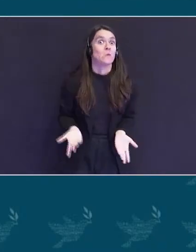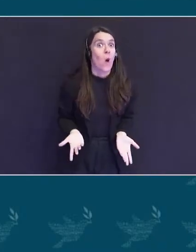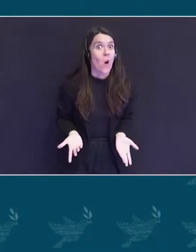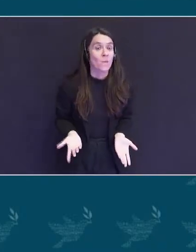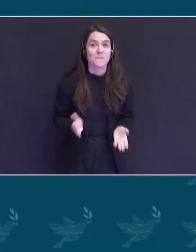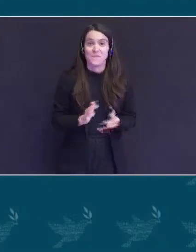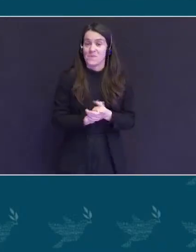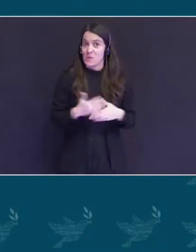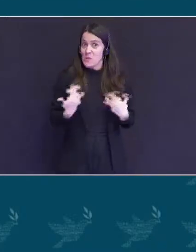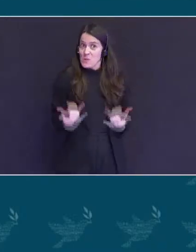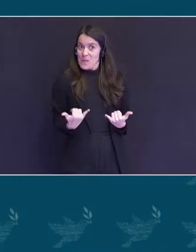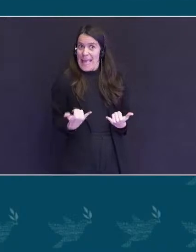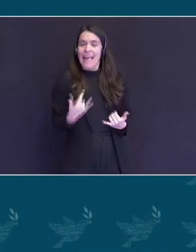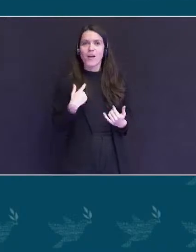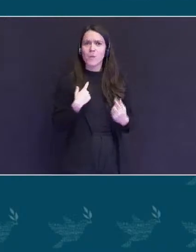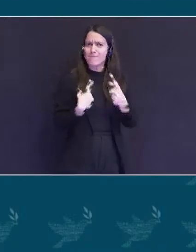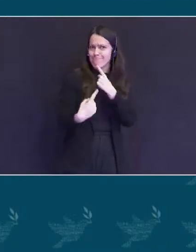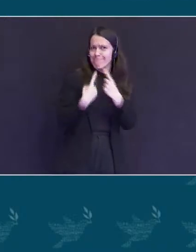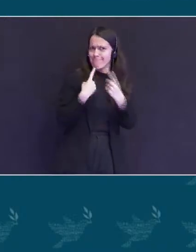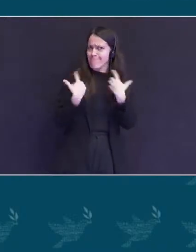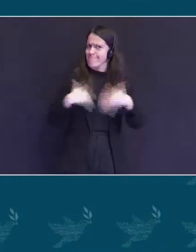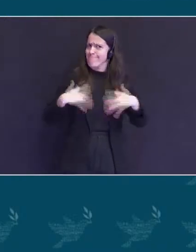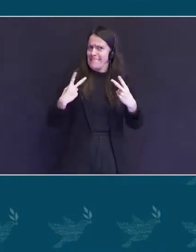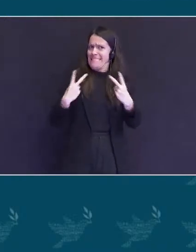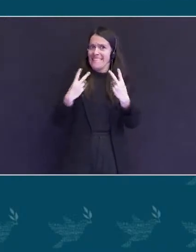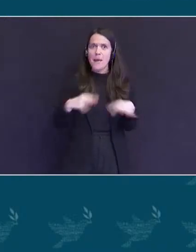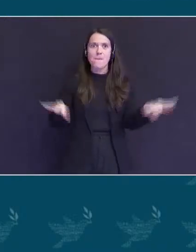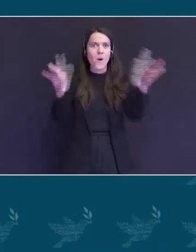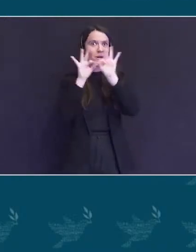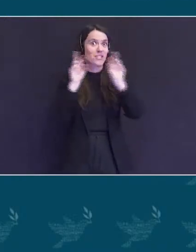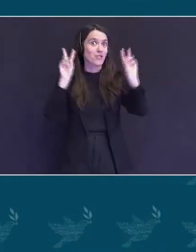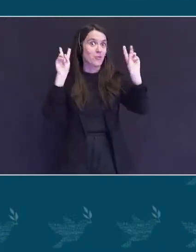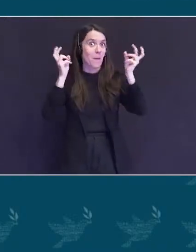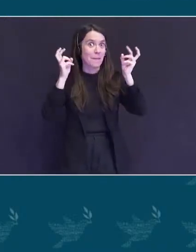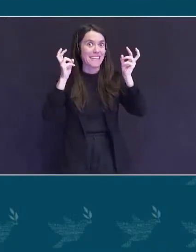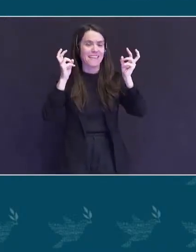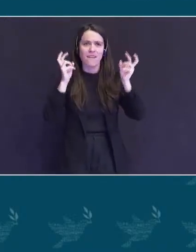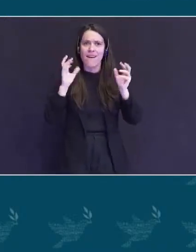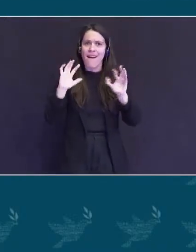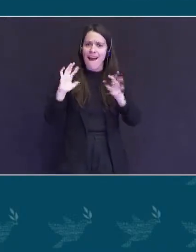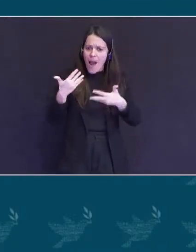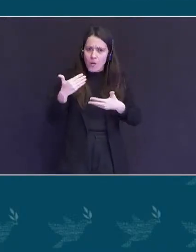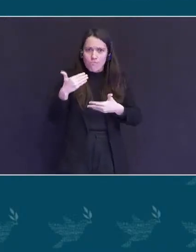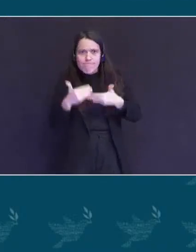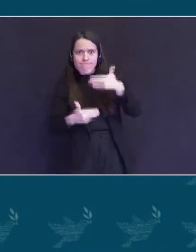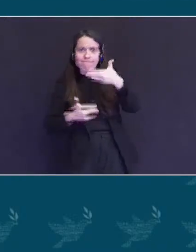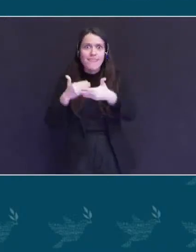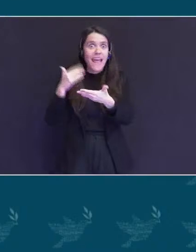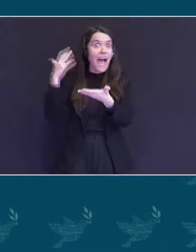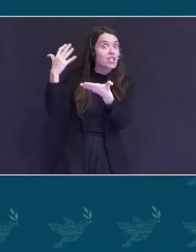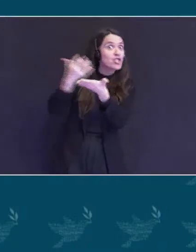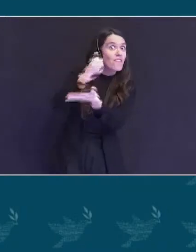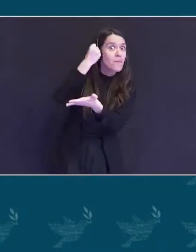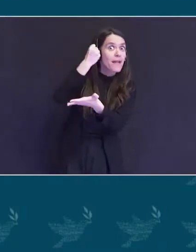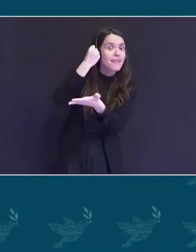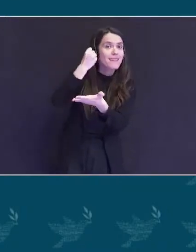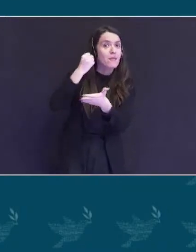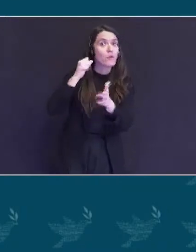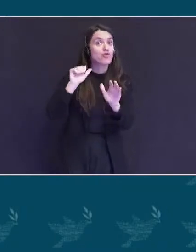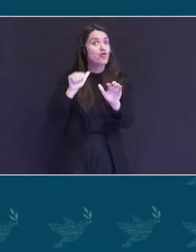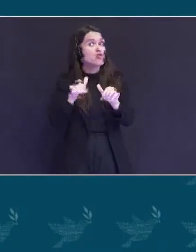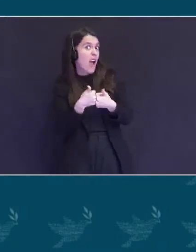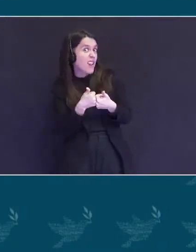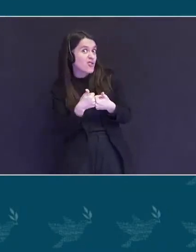discuss very, very important issues regarding the achievements and challenges of